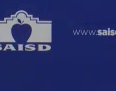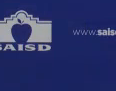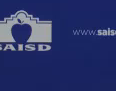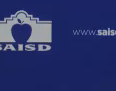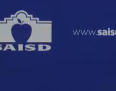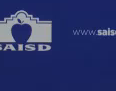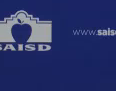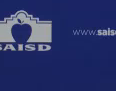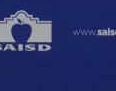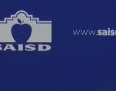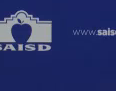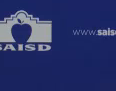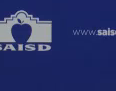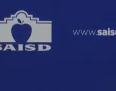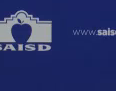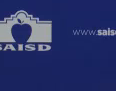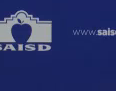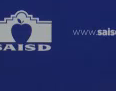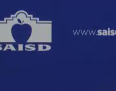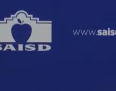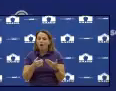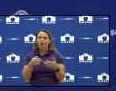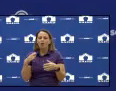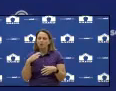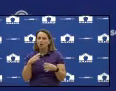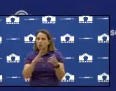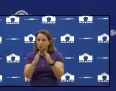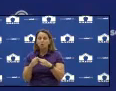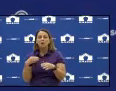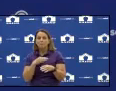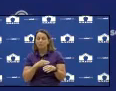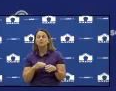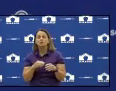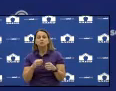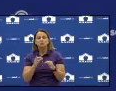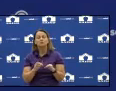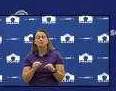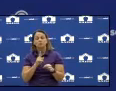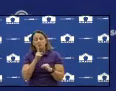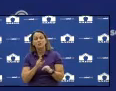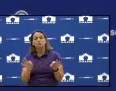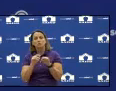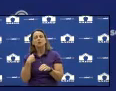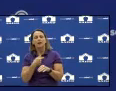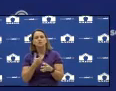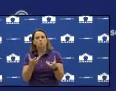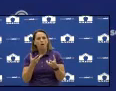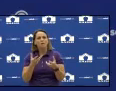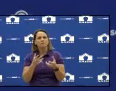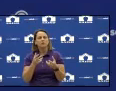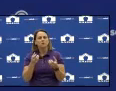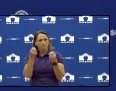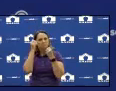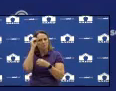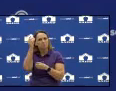We, want all of the votes of our community members to count and for their voice to be heard. So please, if you have any feedback